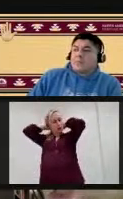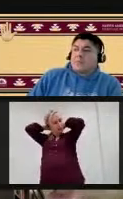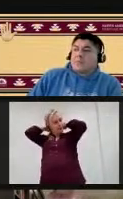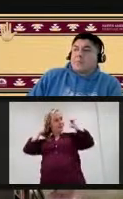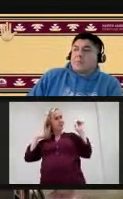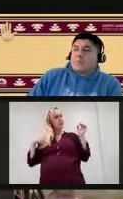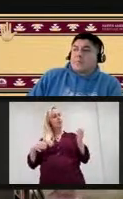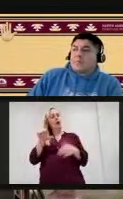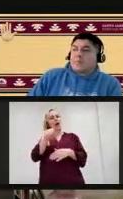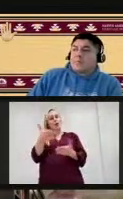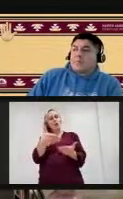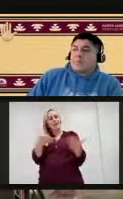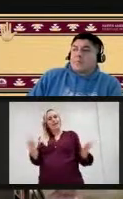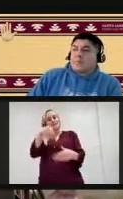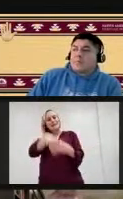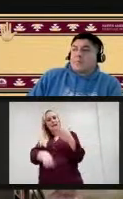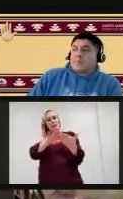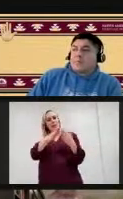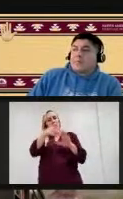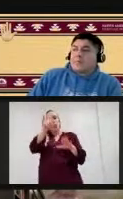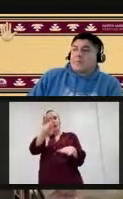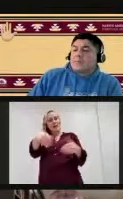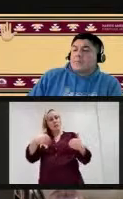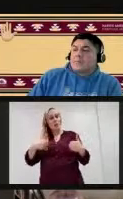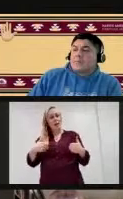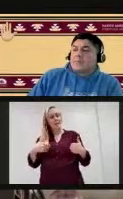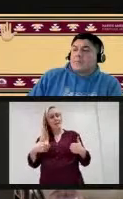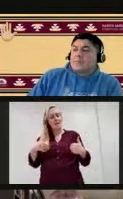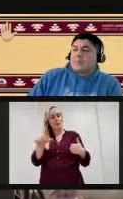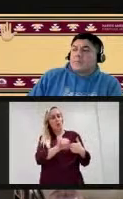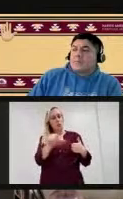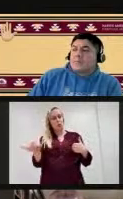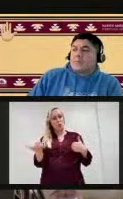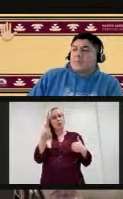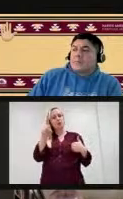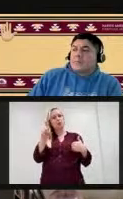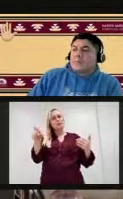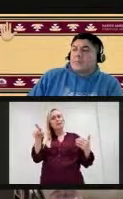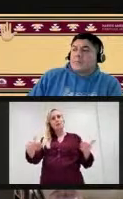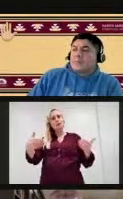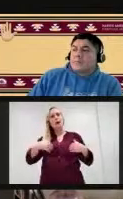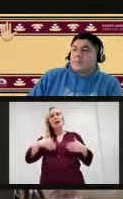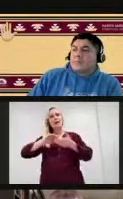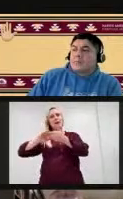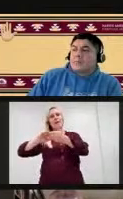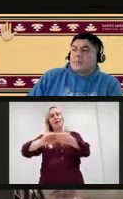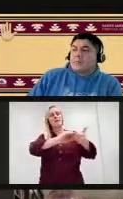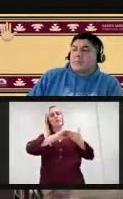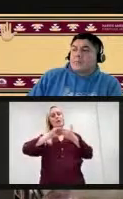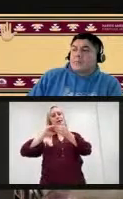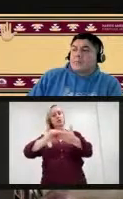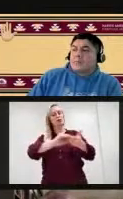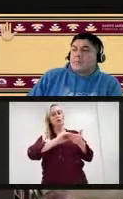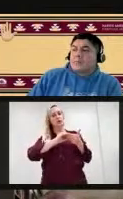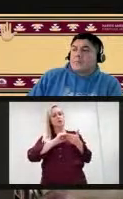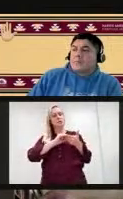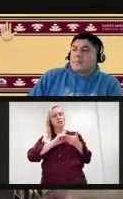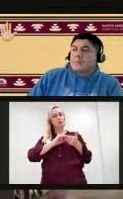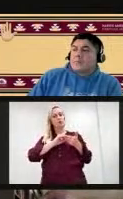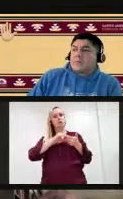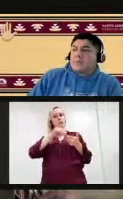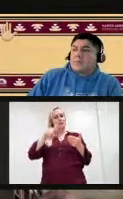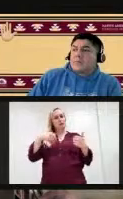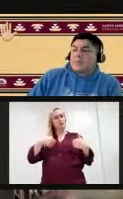elements in the community that we also have to have, and to have that collaboration, I think is something that we need to have